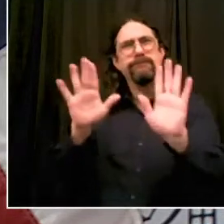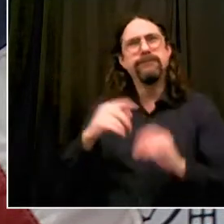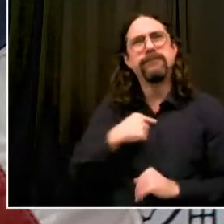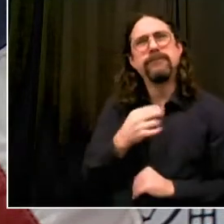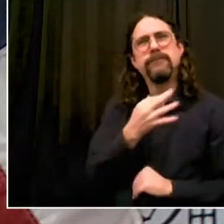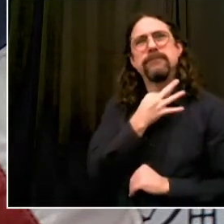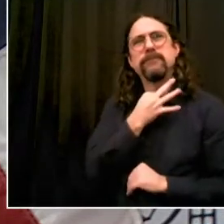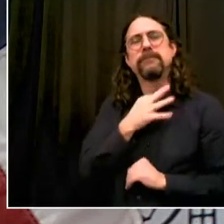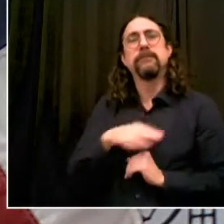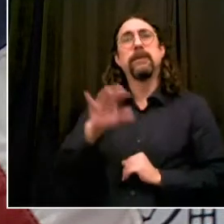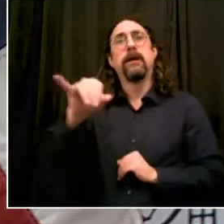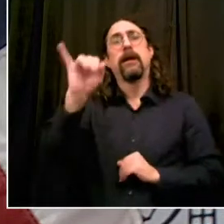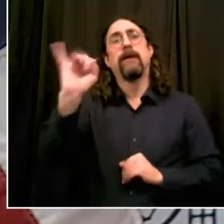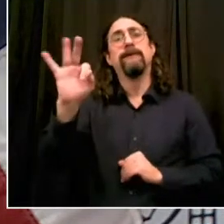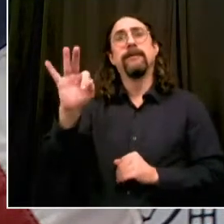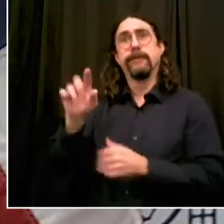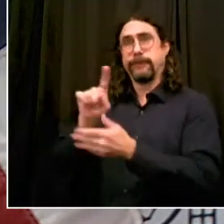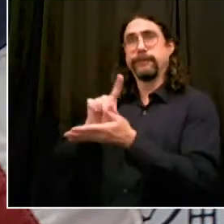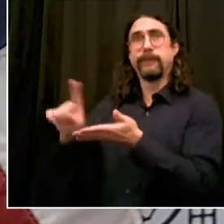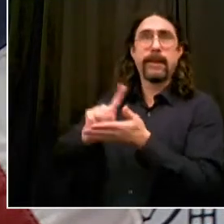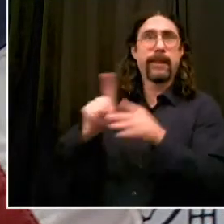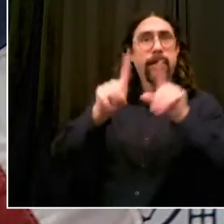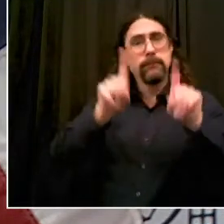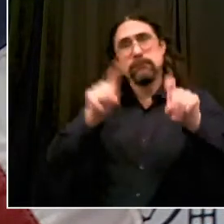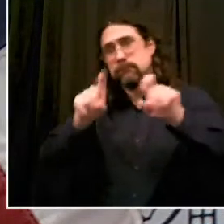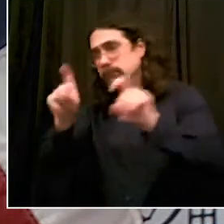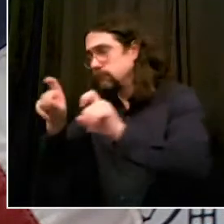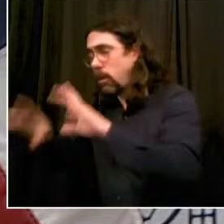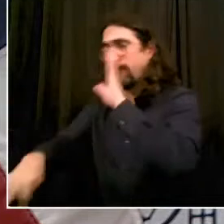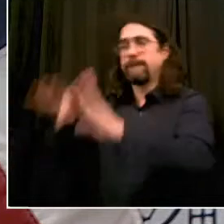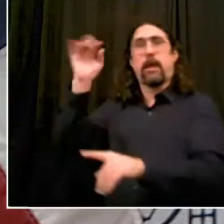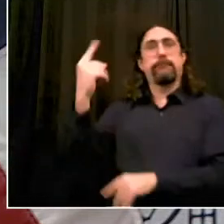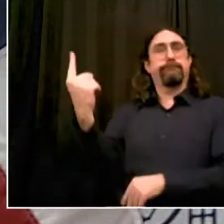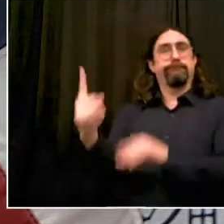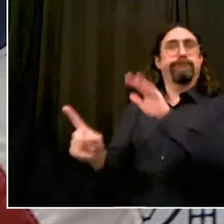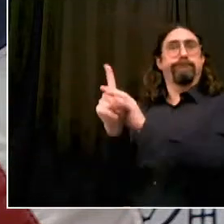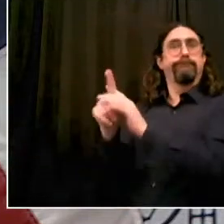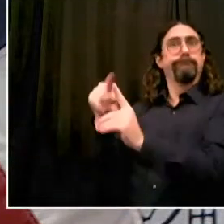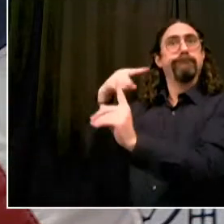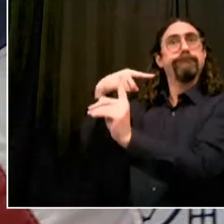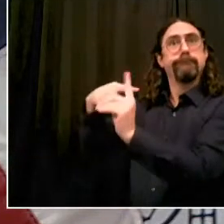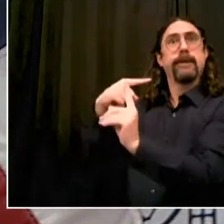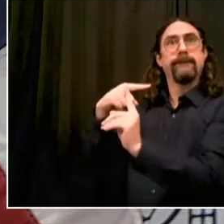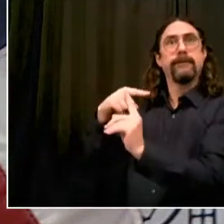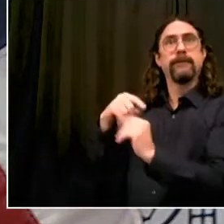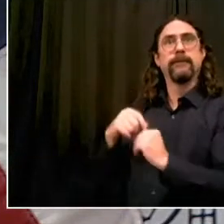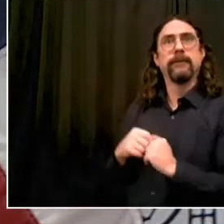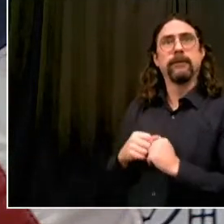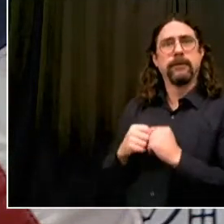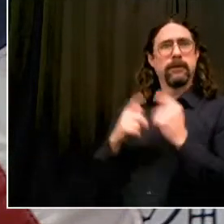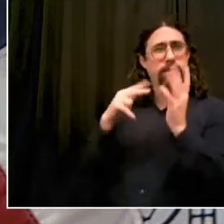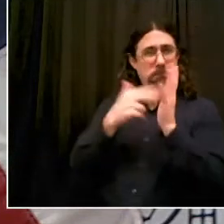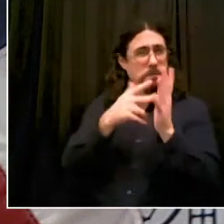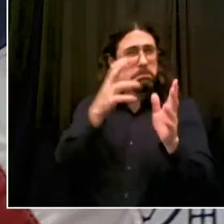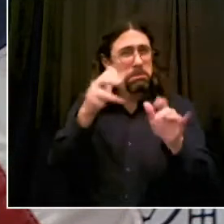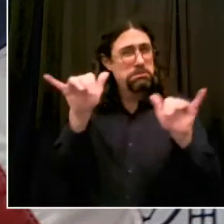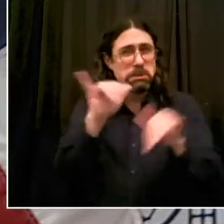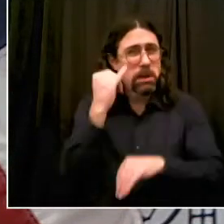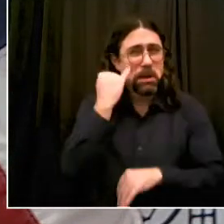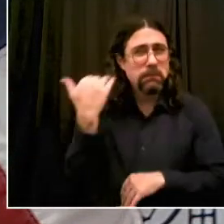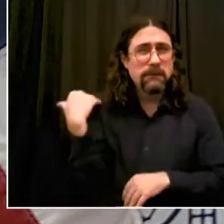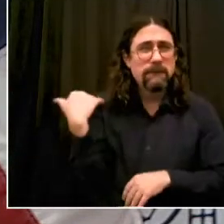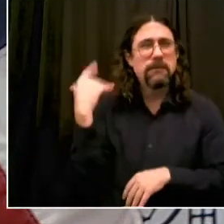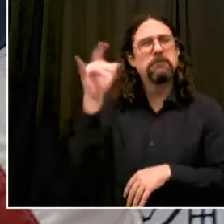like a classroom closure or a building closure? Like how would that work at this point? The way the Situation Room has been working up to now, that will